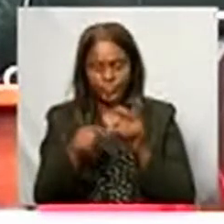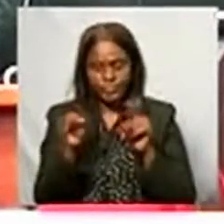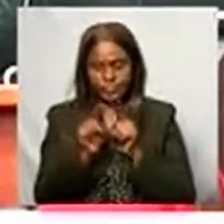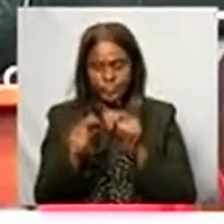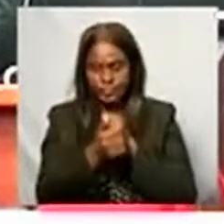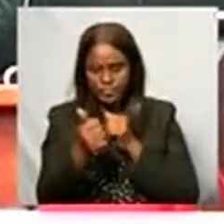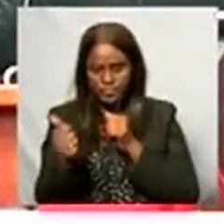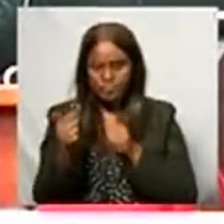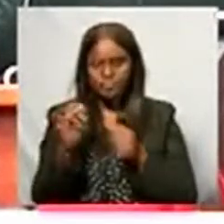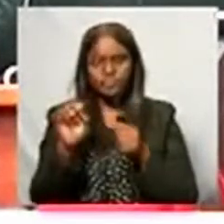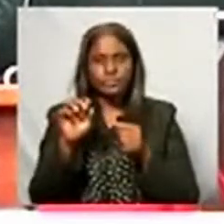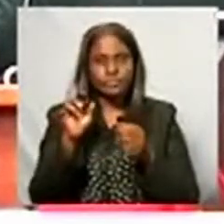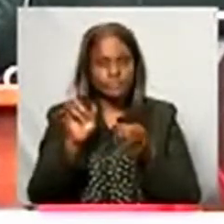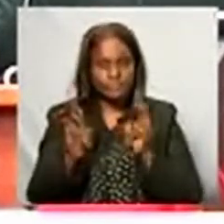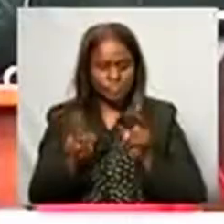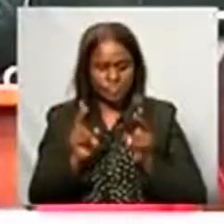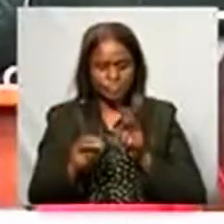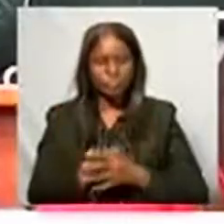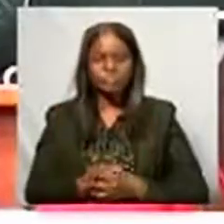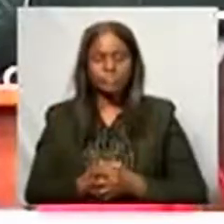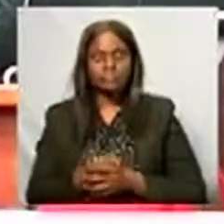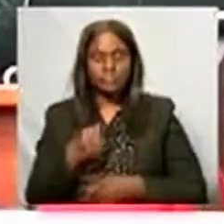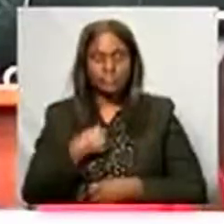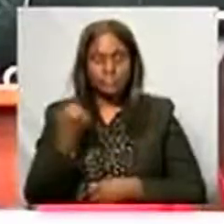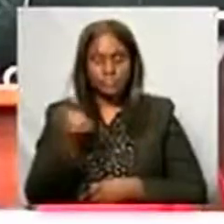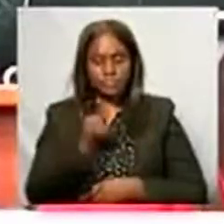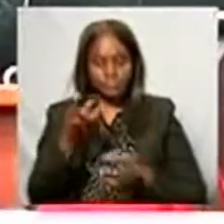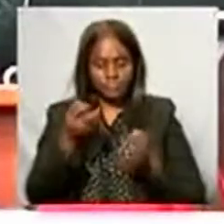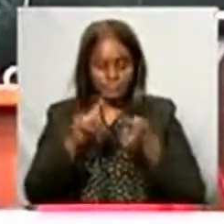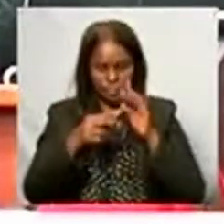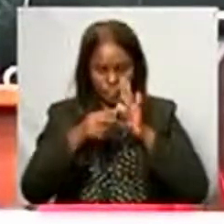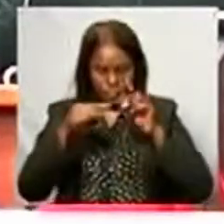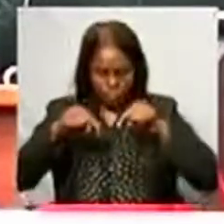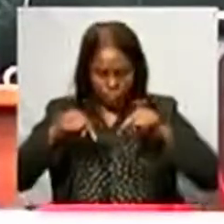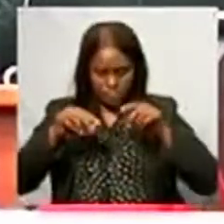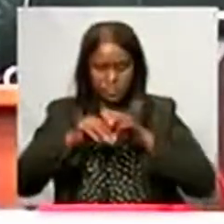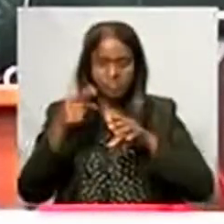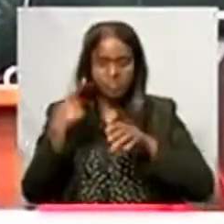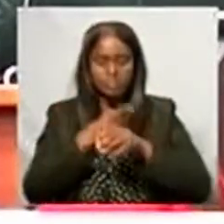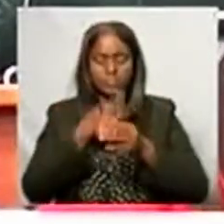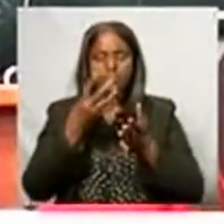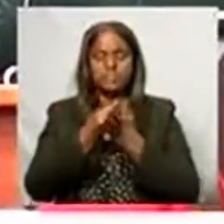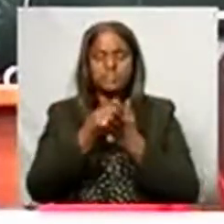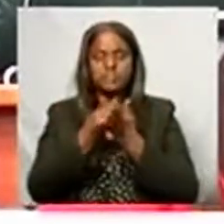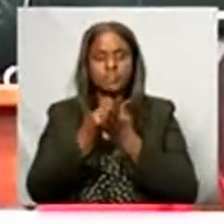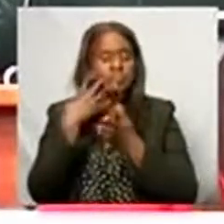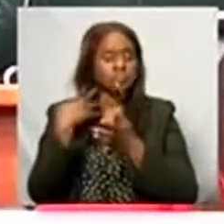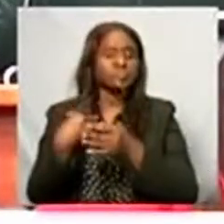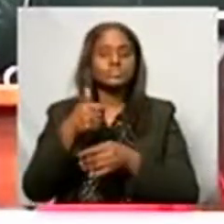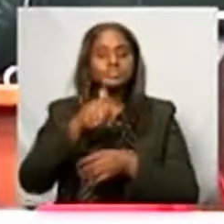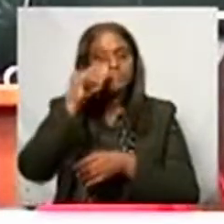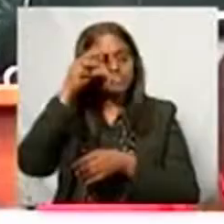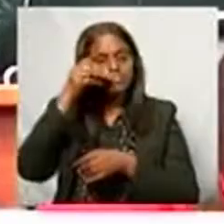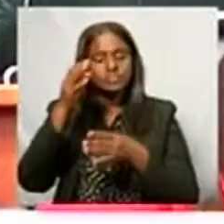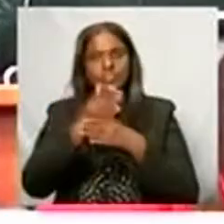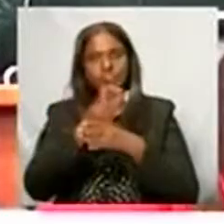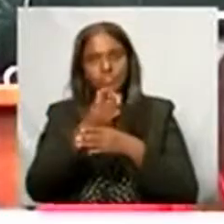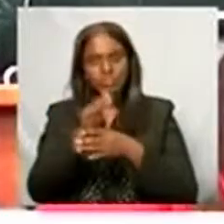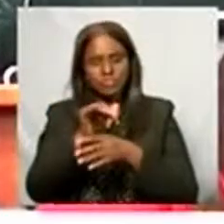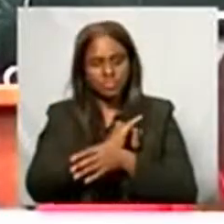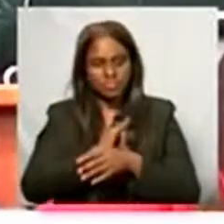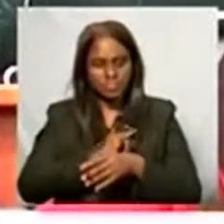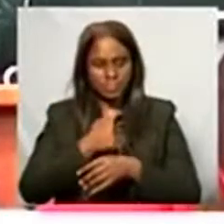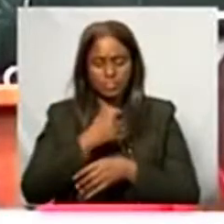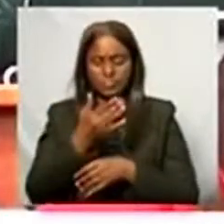other agencies. I would like to indicate to the House that the Treasury, the Ministry of Commerce, Trade and